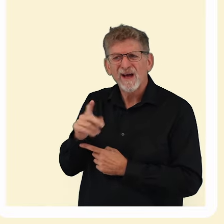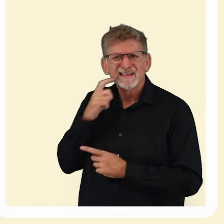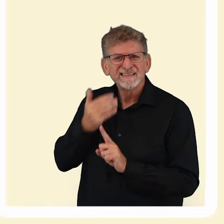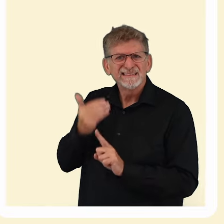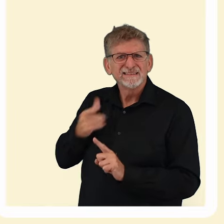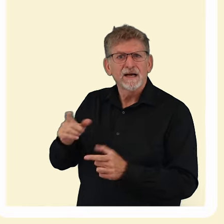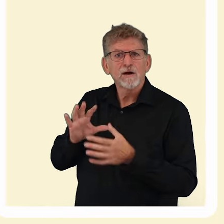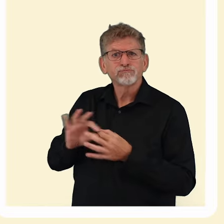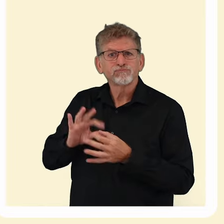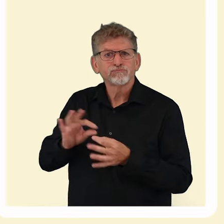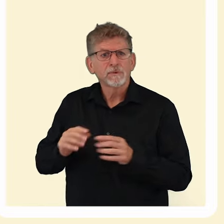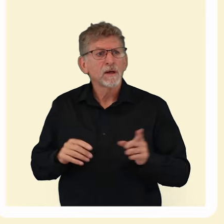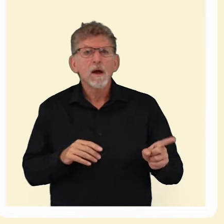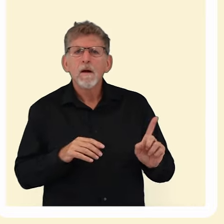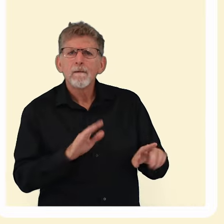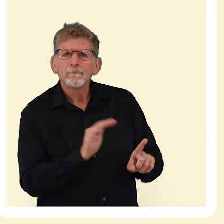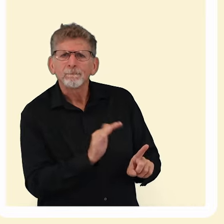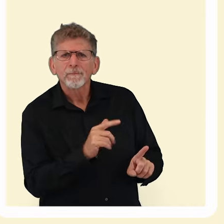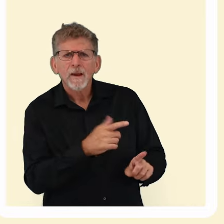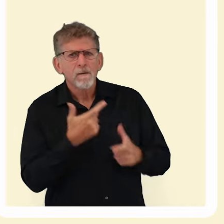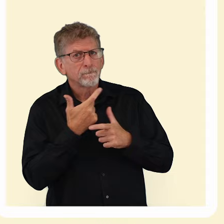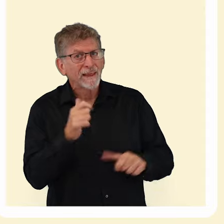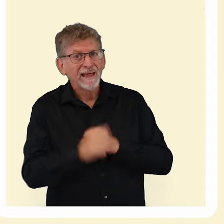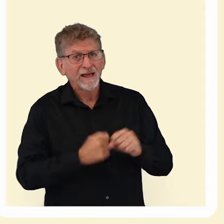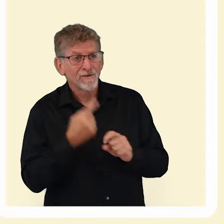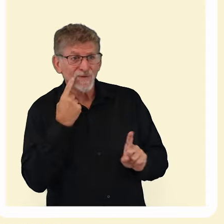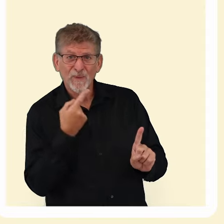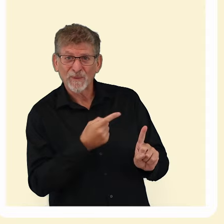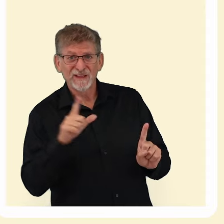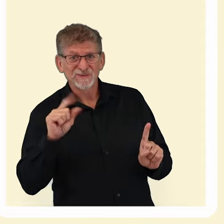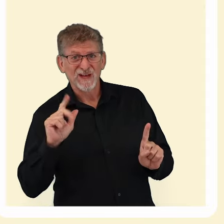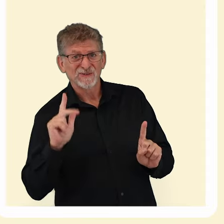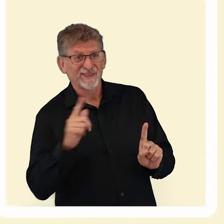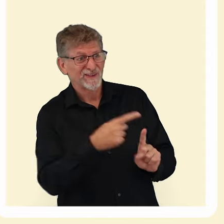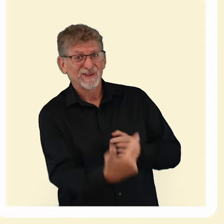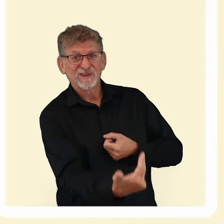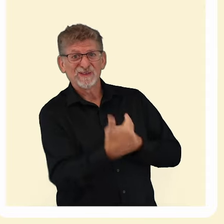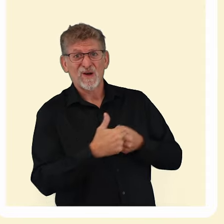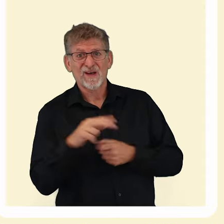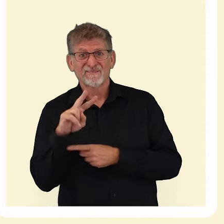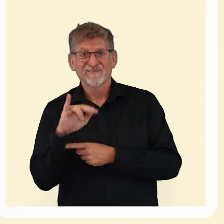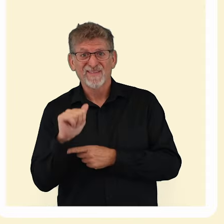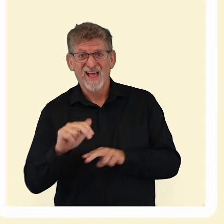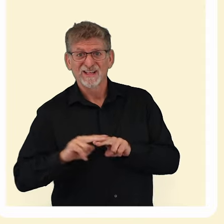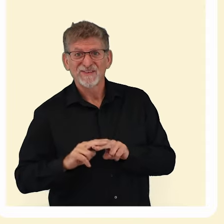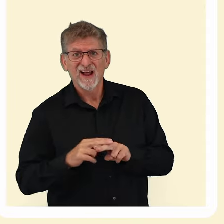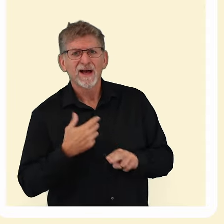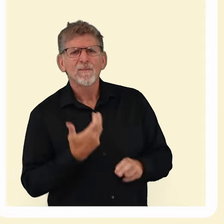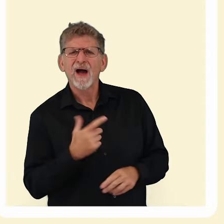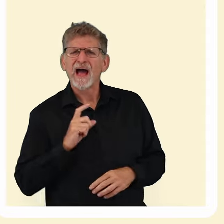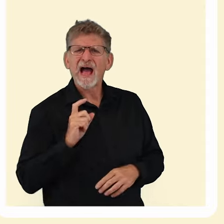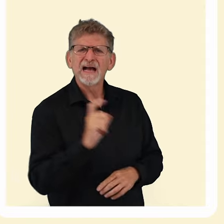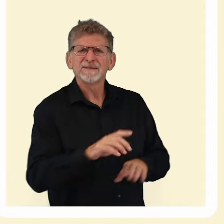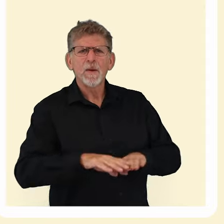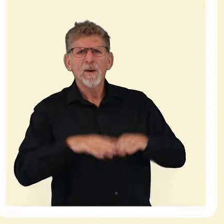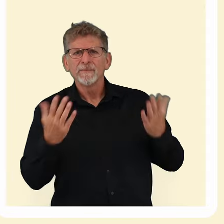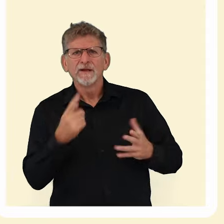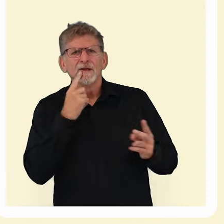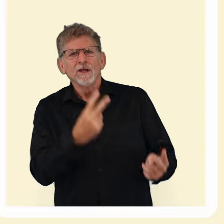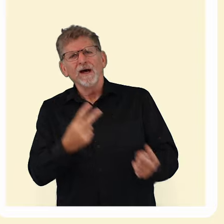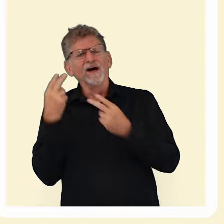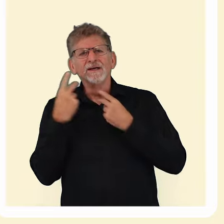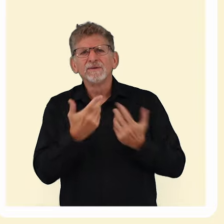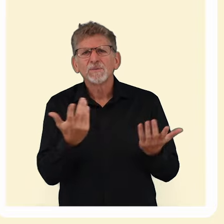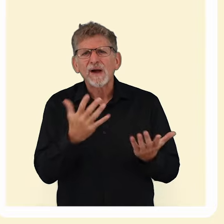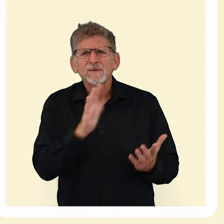you, 2023, as you joined VIAReal. I'd like to start by asking you to just look back at that and your arrival at VIAReal, and what did